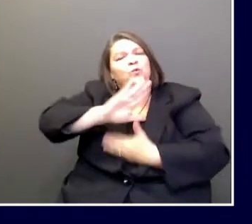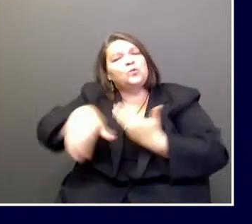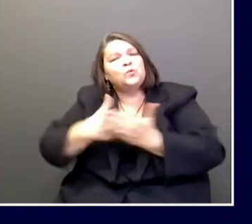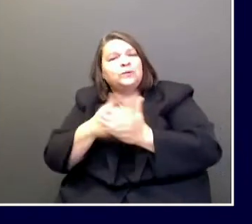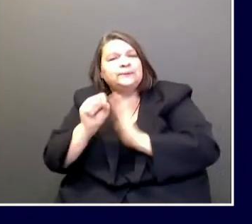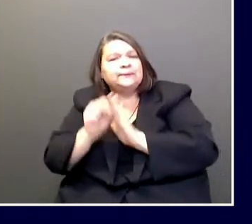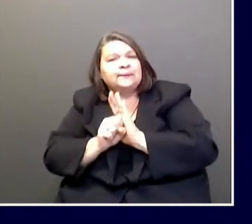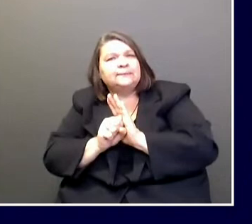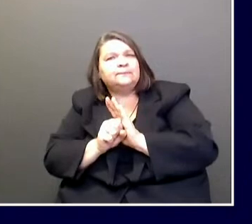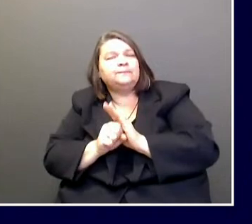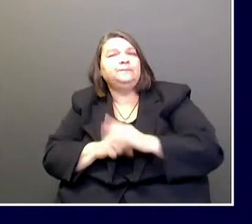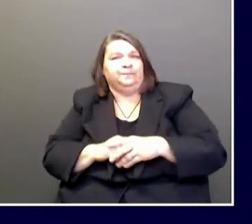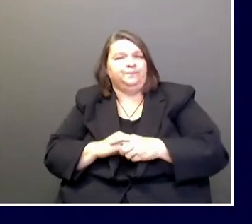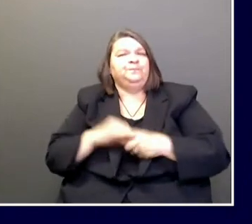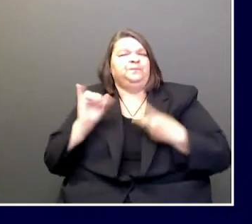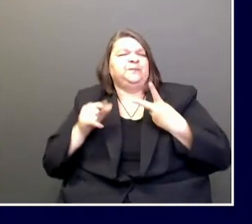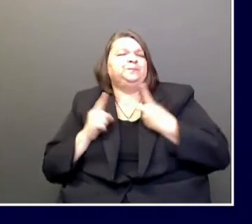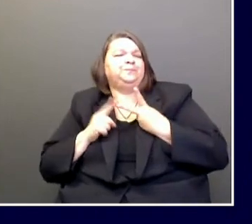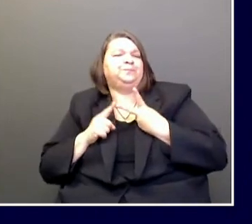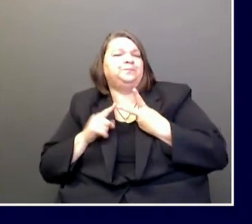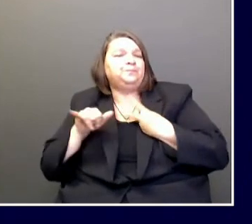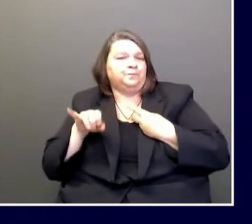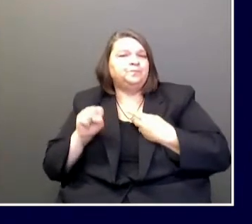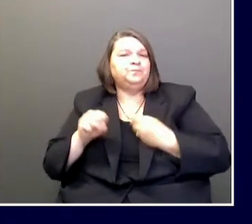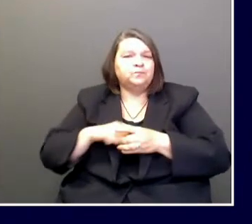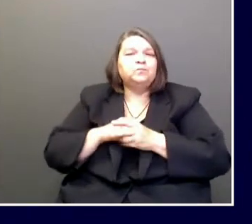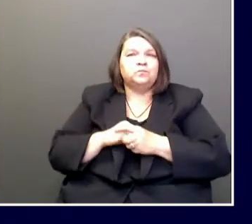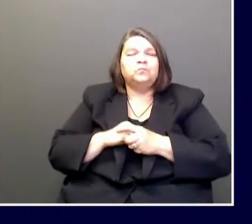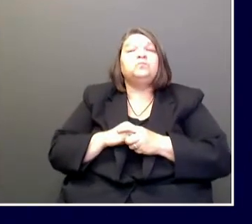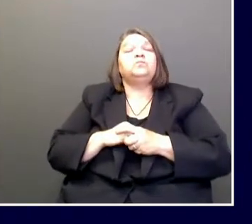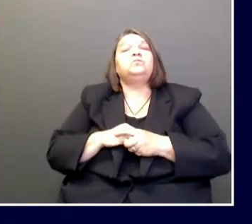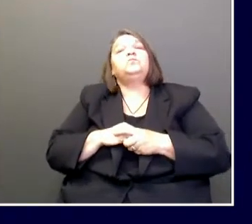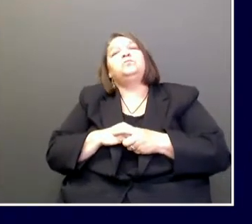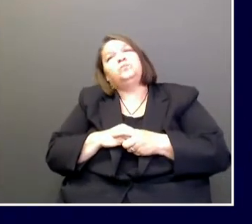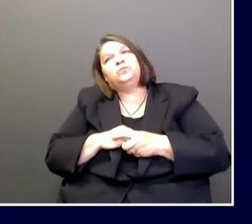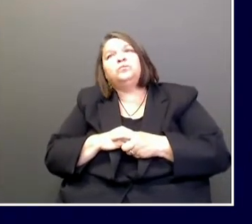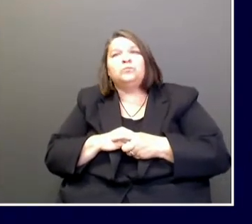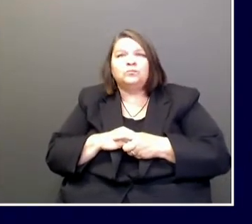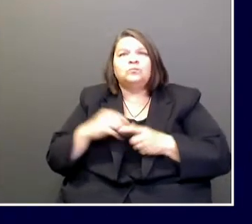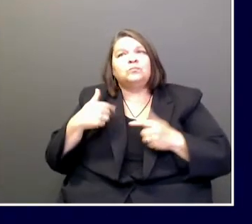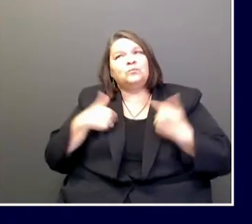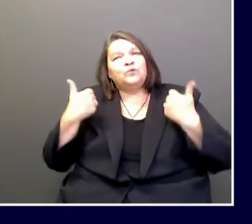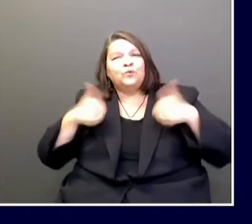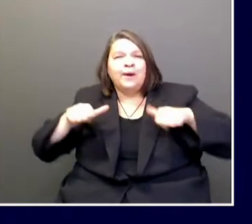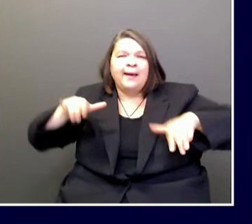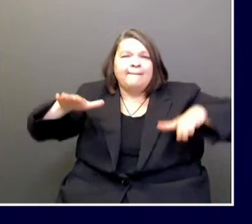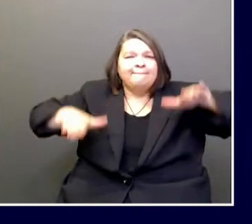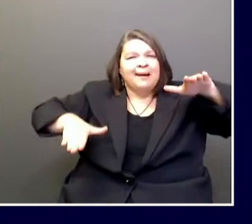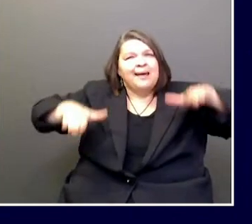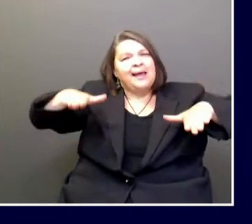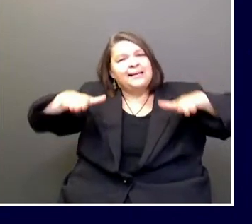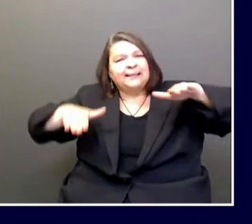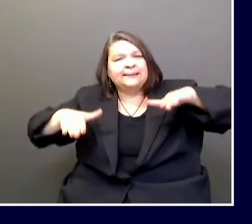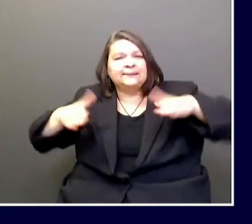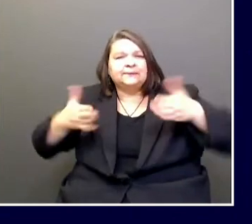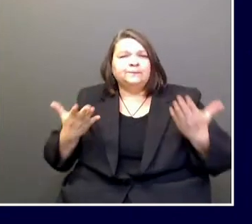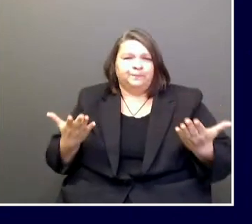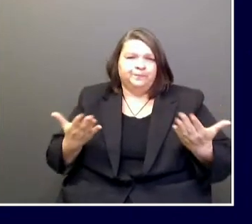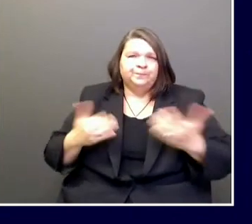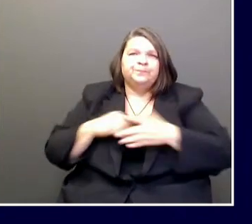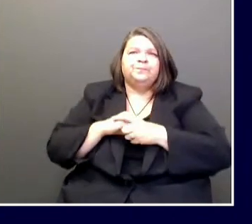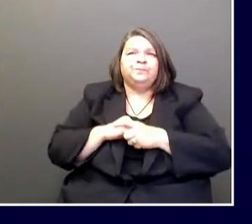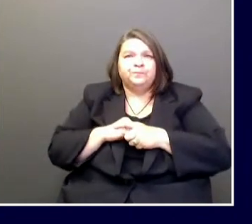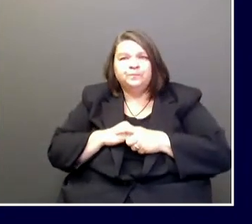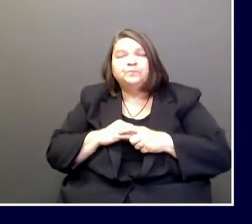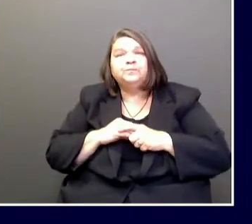after I start. There is a balance here because the balance is giving people advice based on the